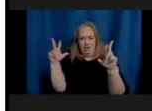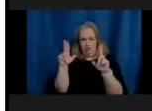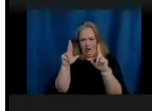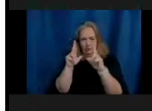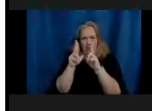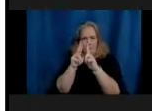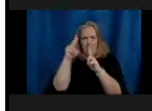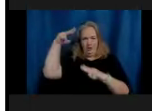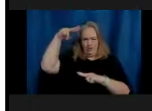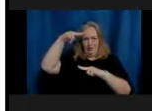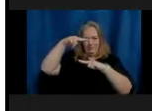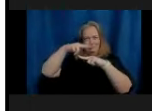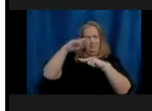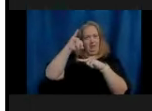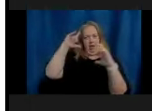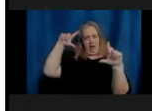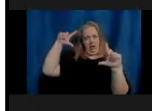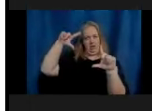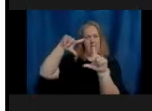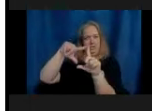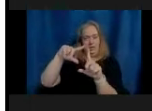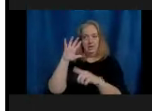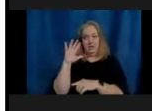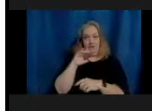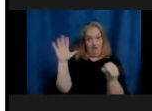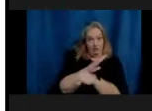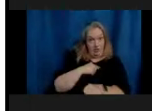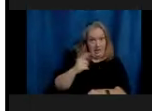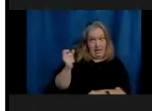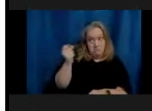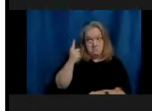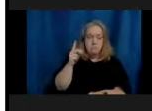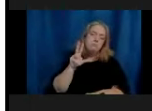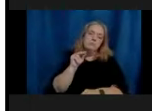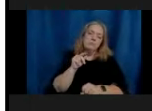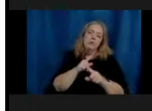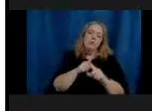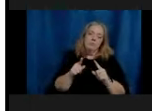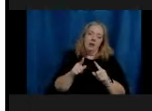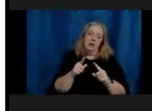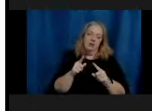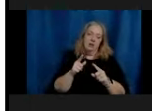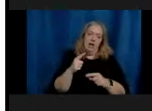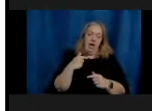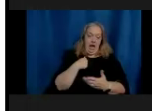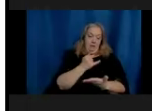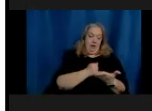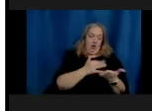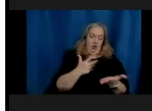these. Of course, I can't fully know why he did that, but I think at least as an artist trying to connect with these decisions.